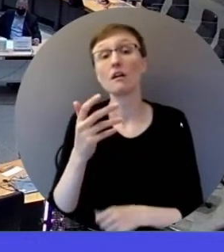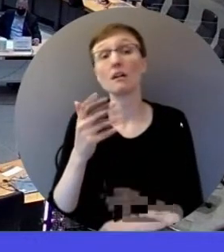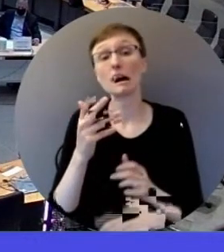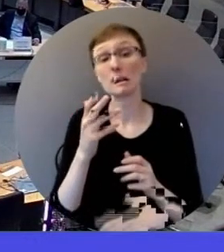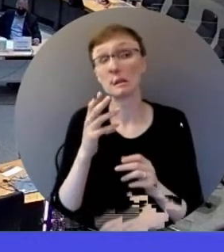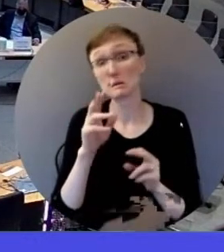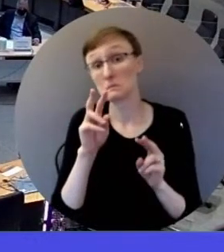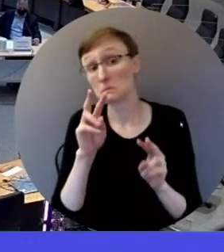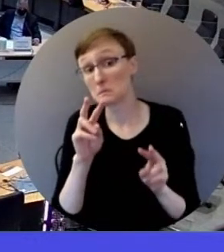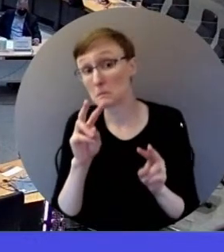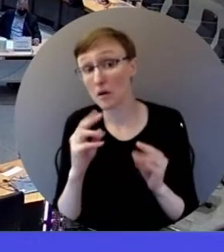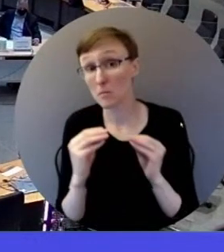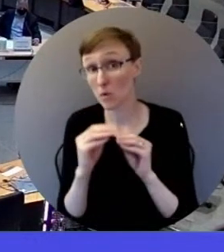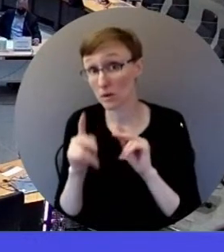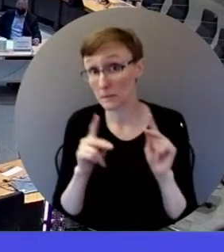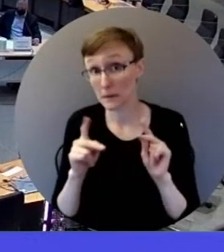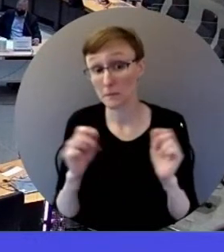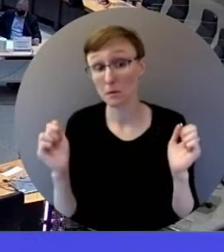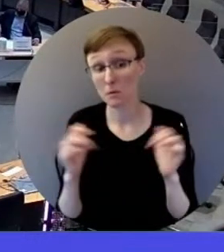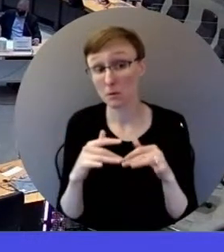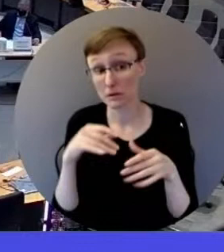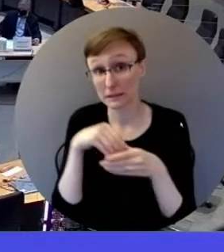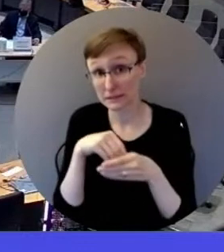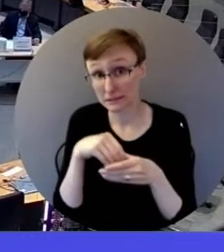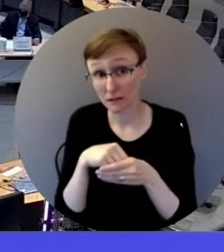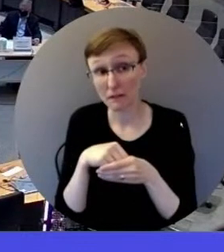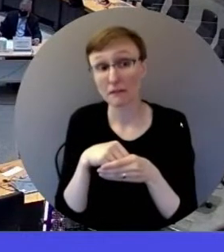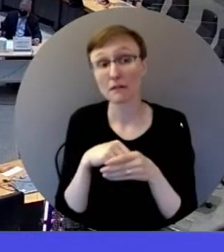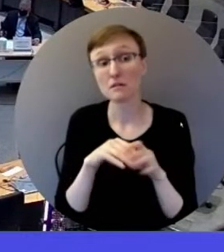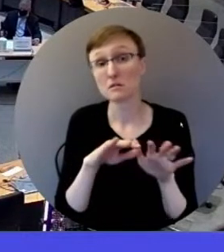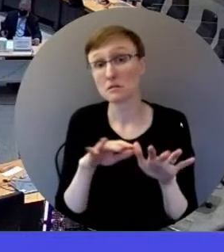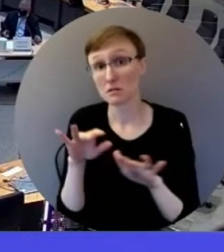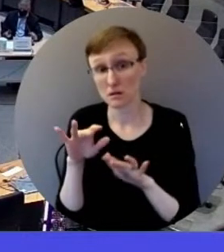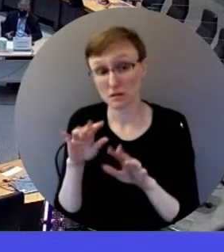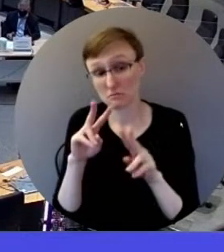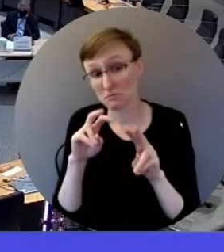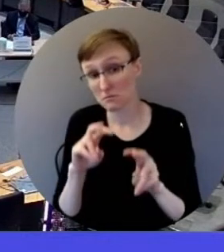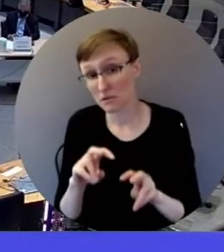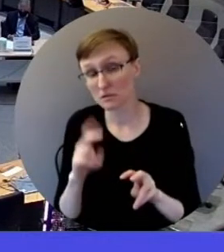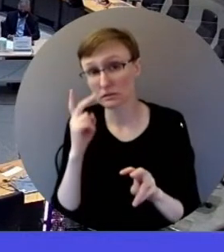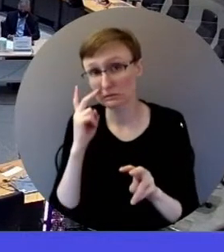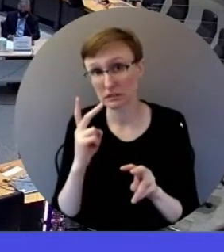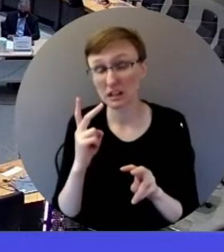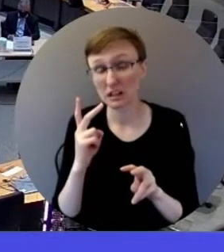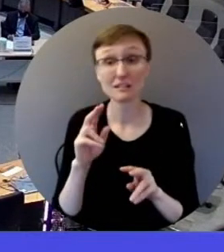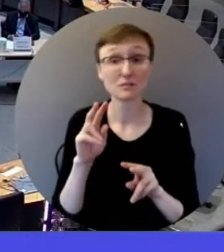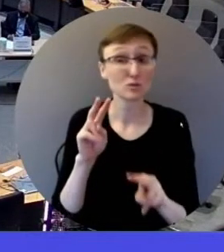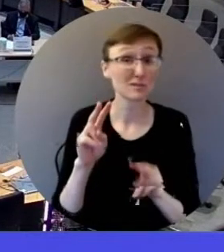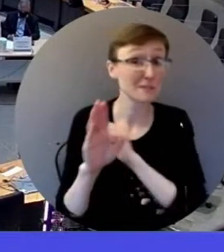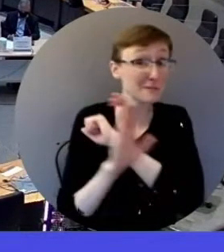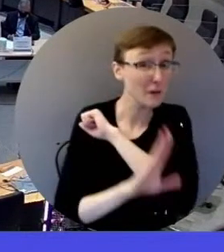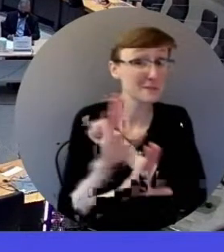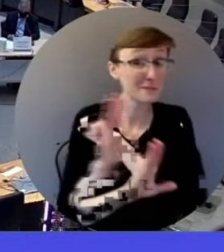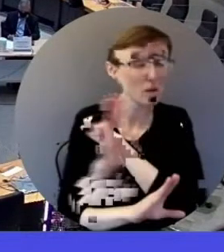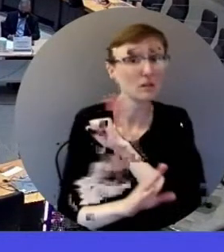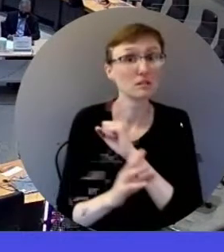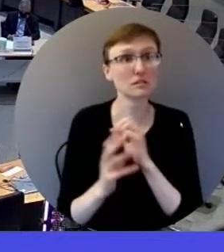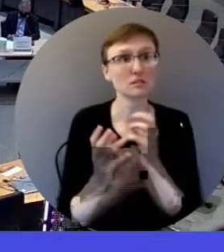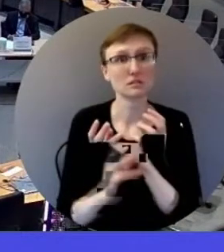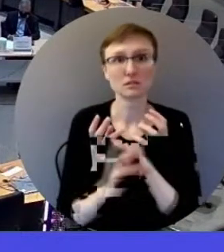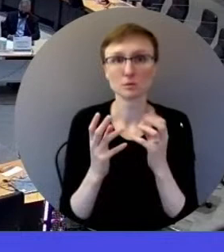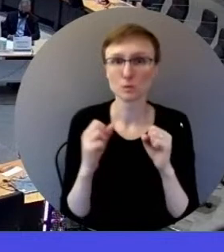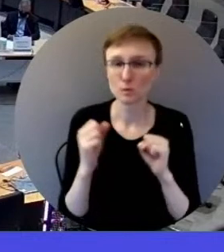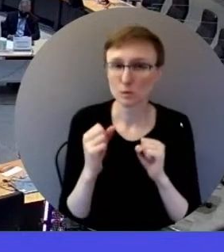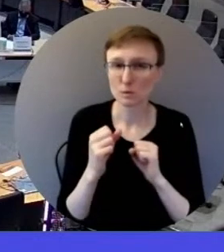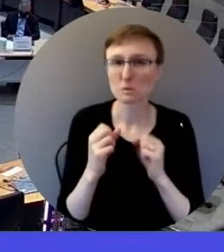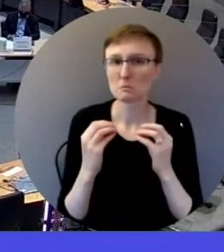how that goes. We get back to the fall, less time outdoors, more people indoors. We see how that goes. This is